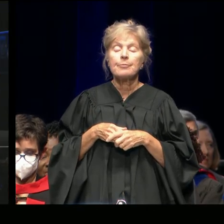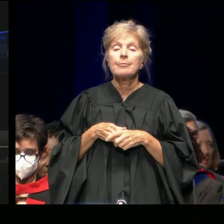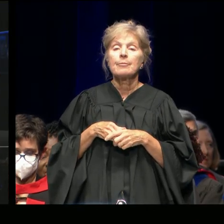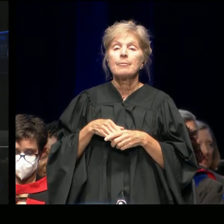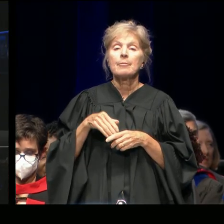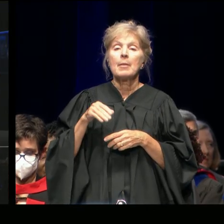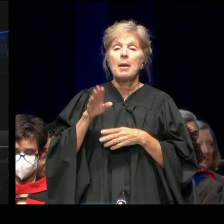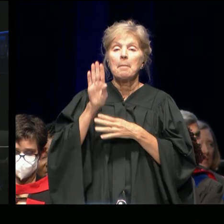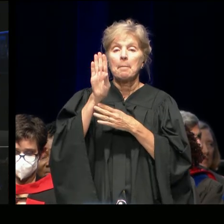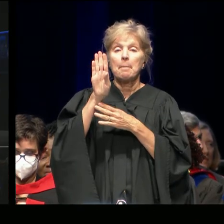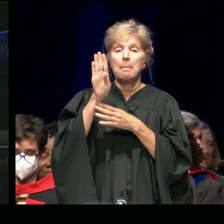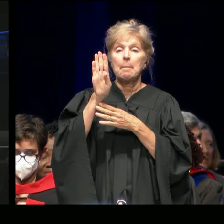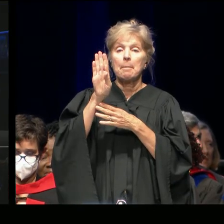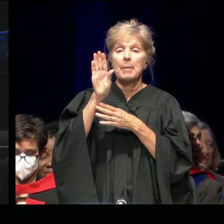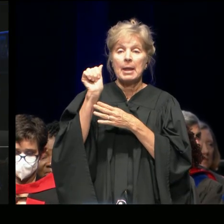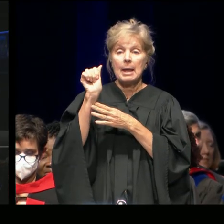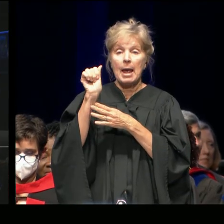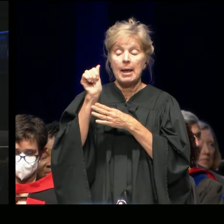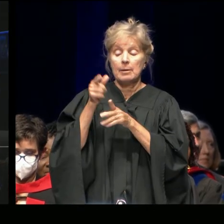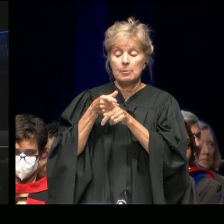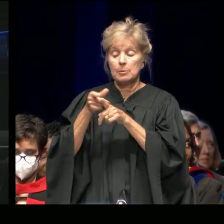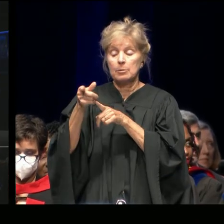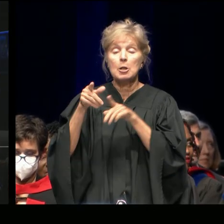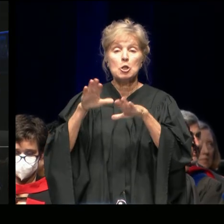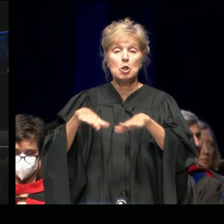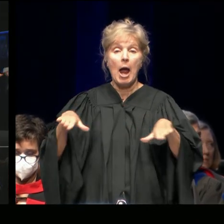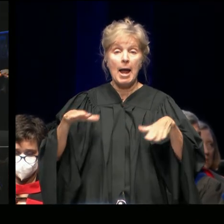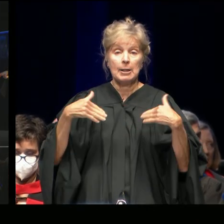Bachelor of Arts in Child and Youth Care.